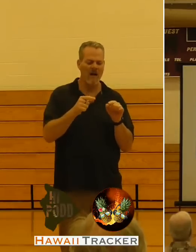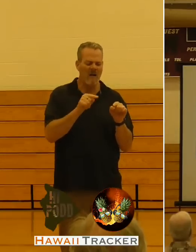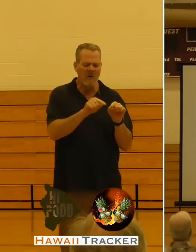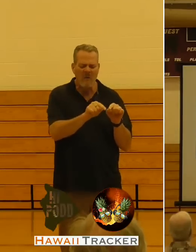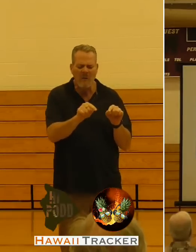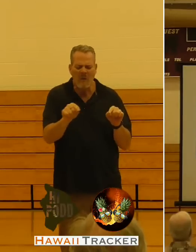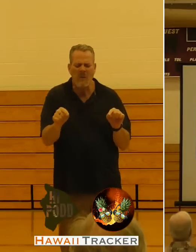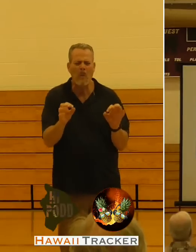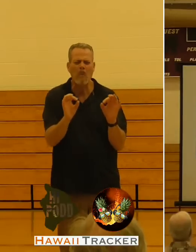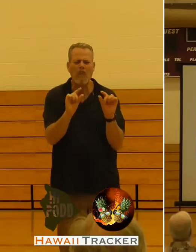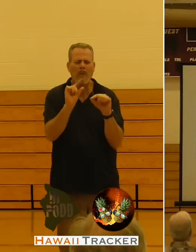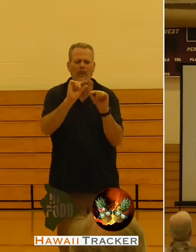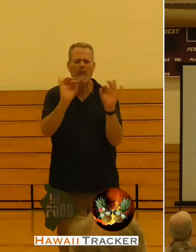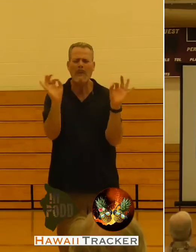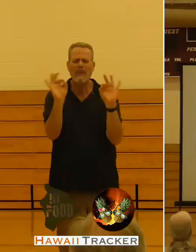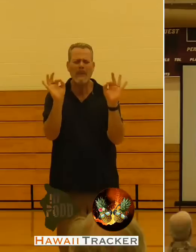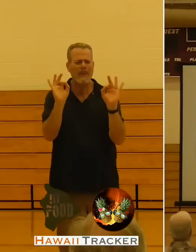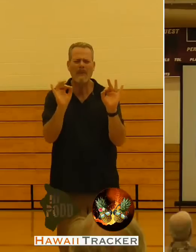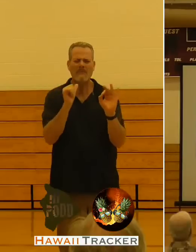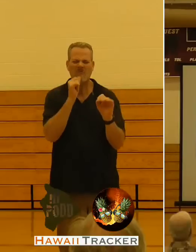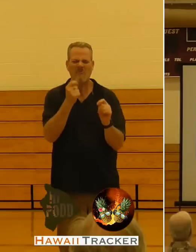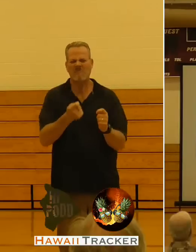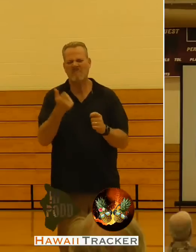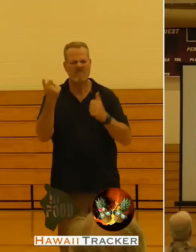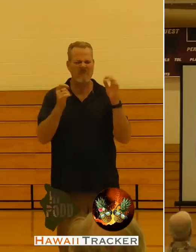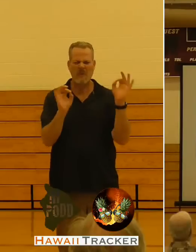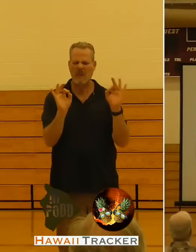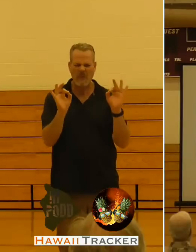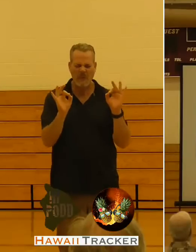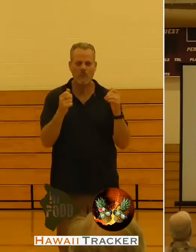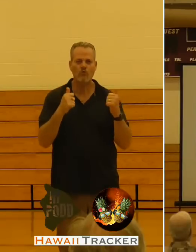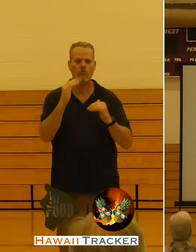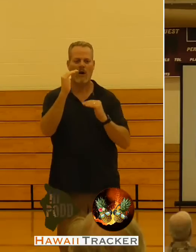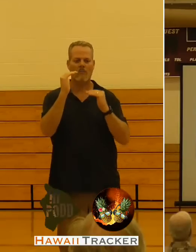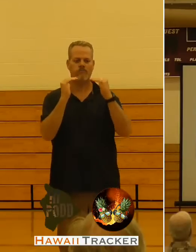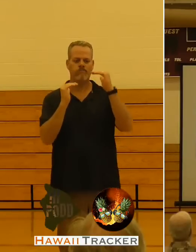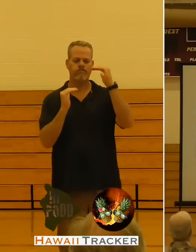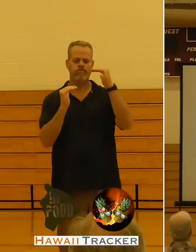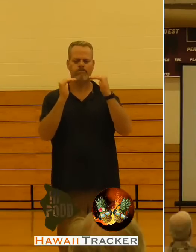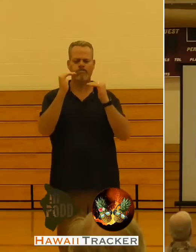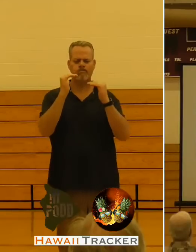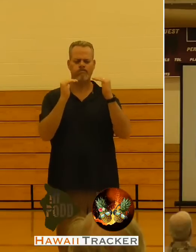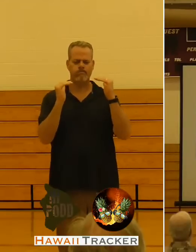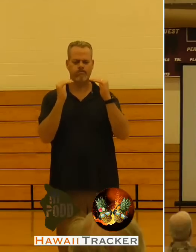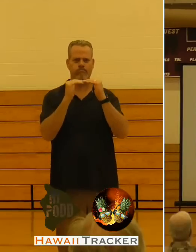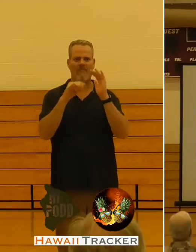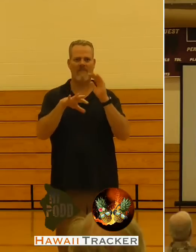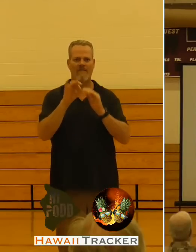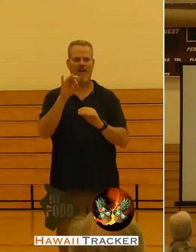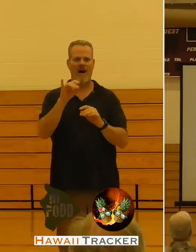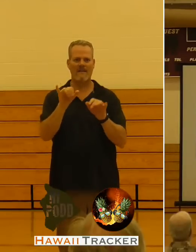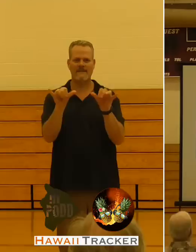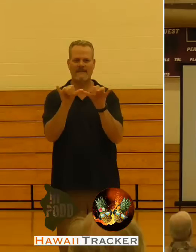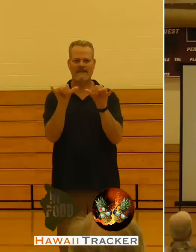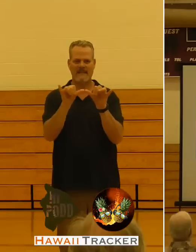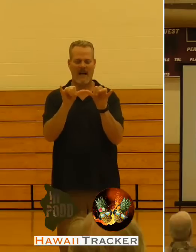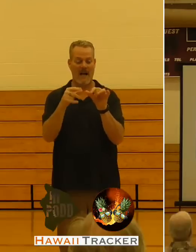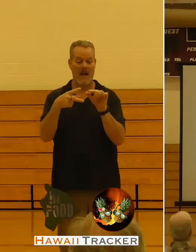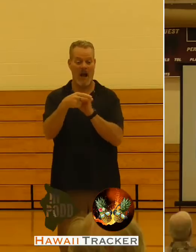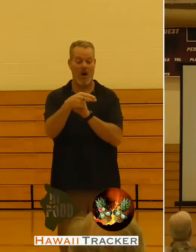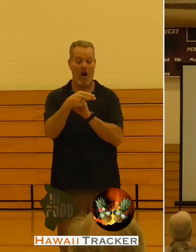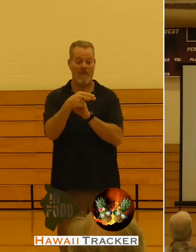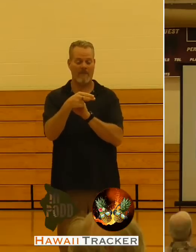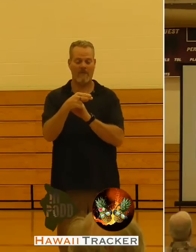the instruments now are more sensitive. In order to equalize the playing field, we gotta use a magnitude cutoff. Our